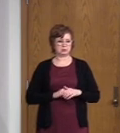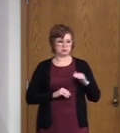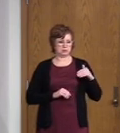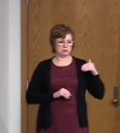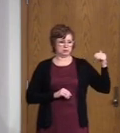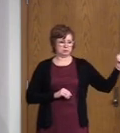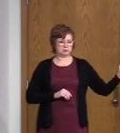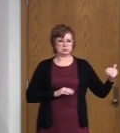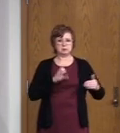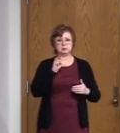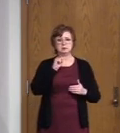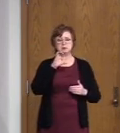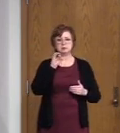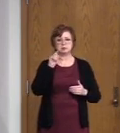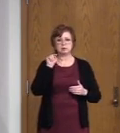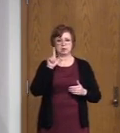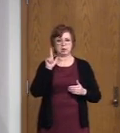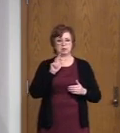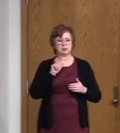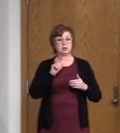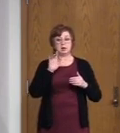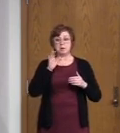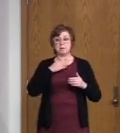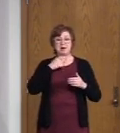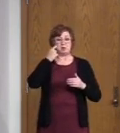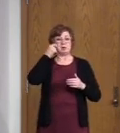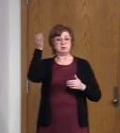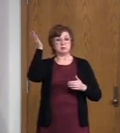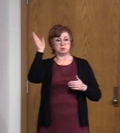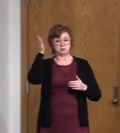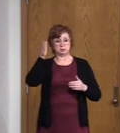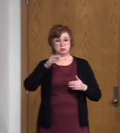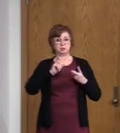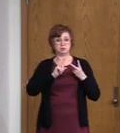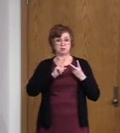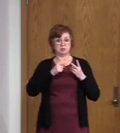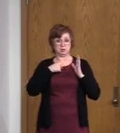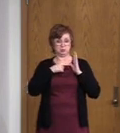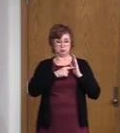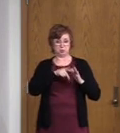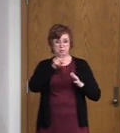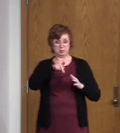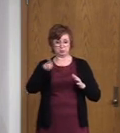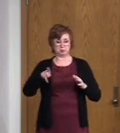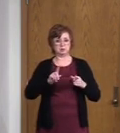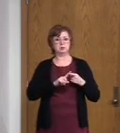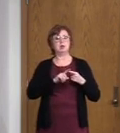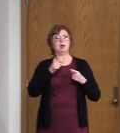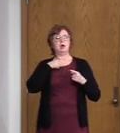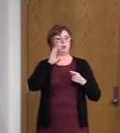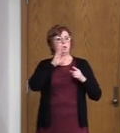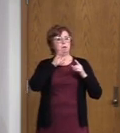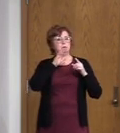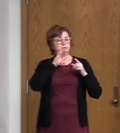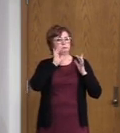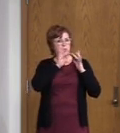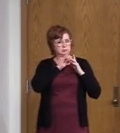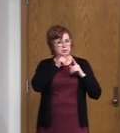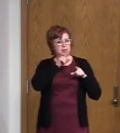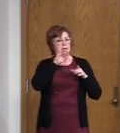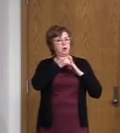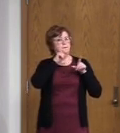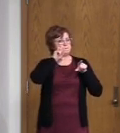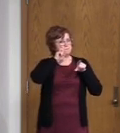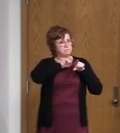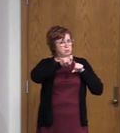So, Adam, in the presentation and what we've been doing is we'll be contacting them directly, so